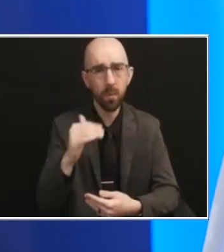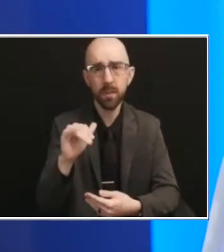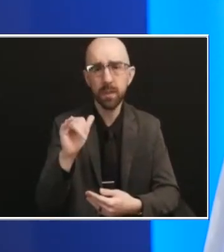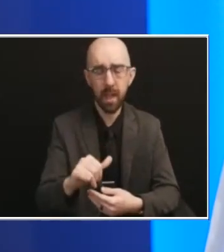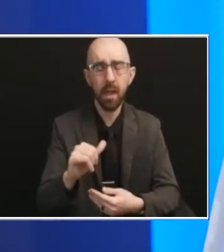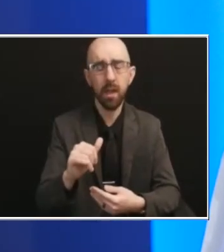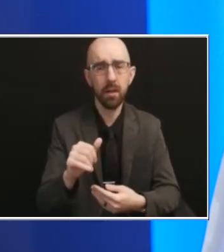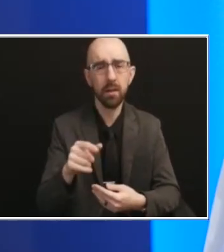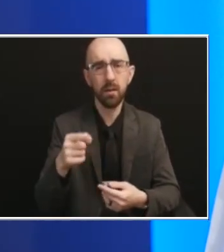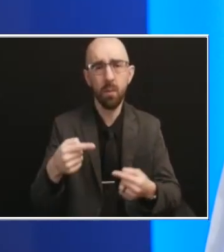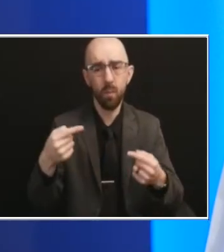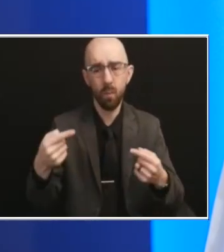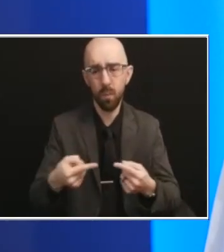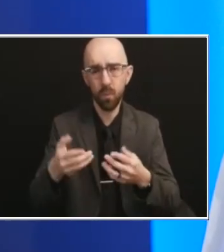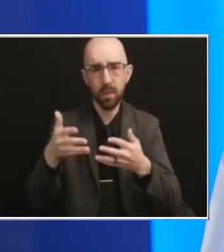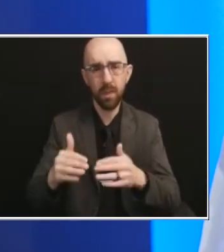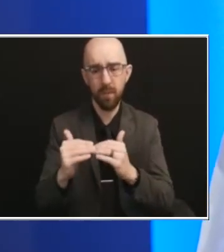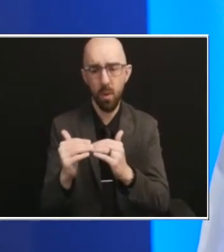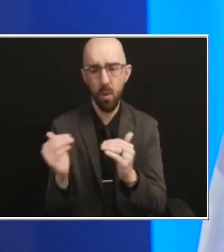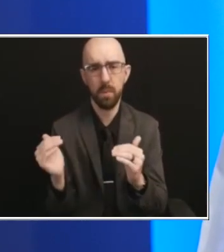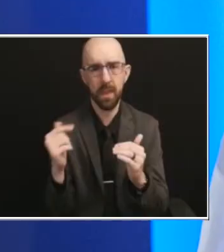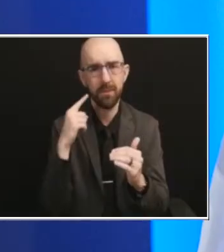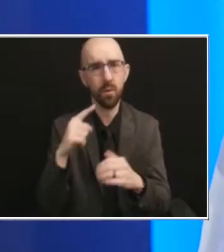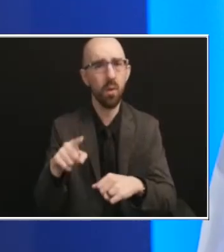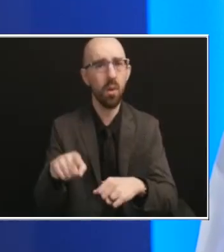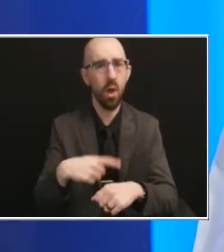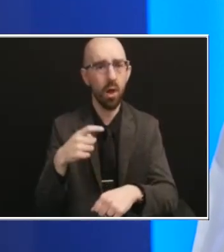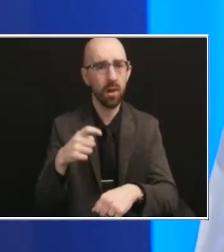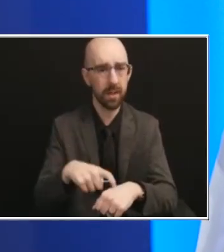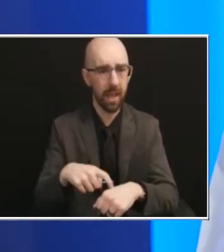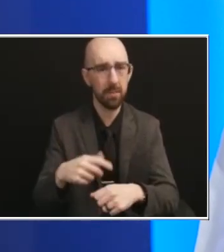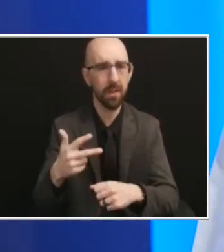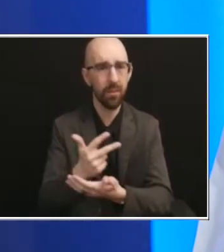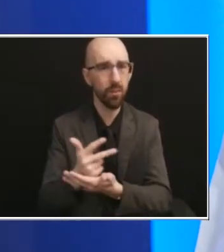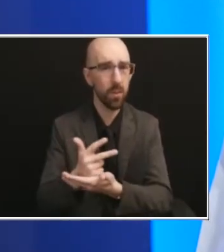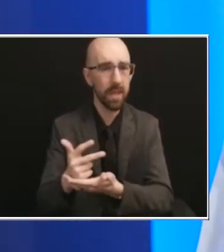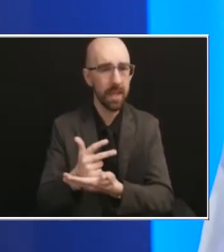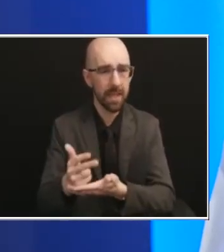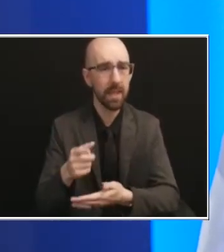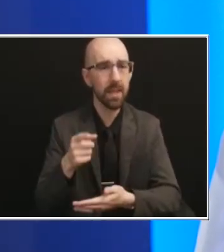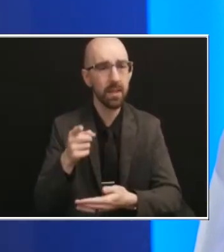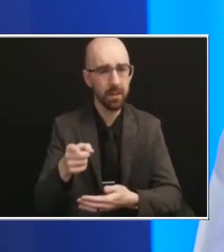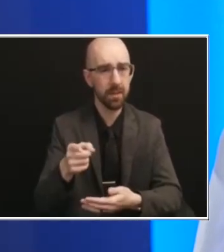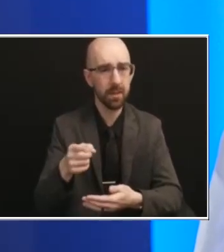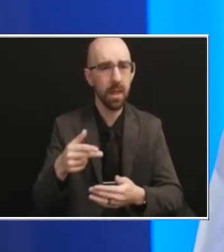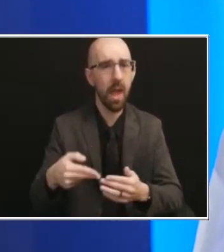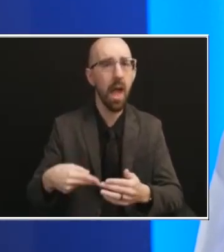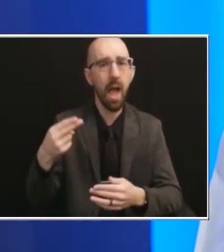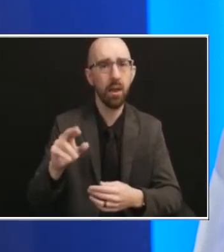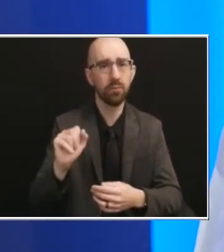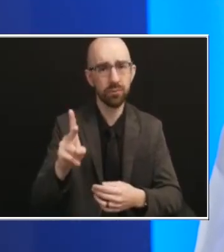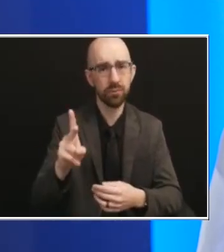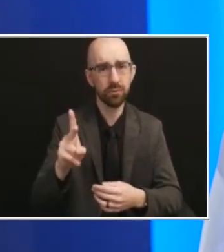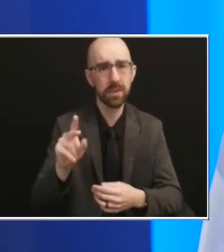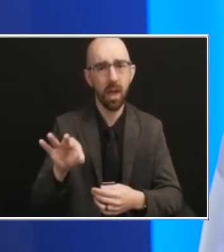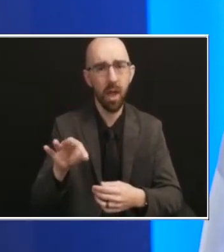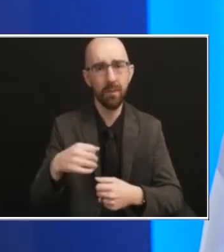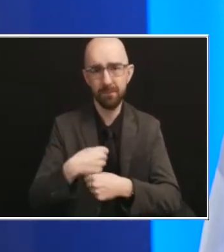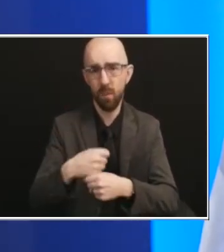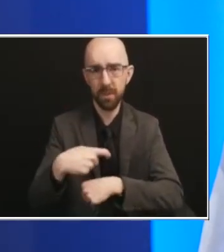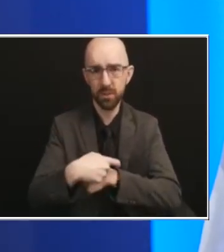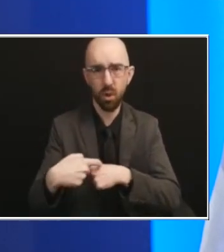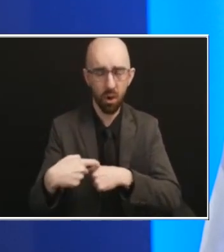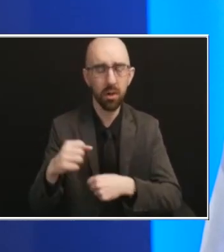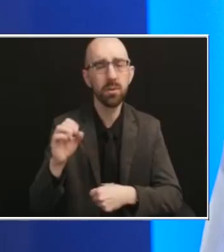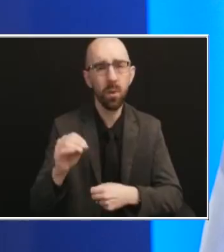are left open for a long time, typically over 3 weeks, they are at a much higher risk of forming scars. And so using